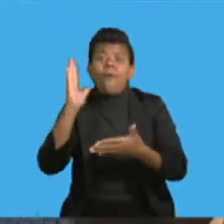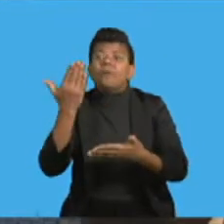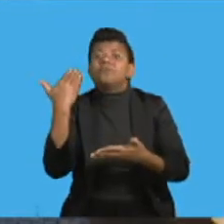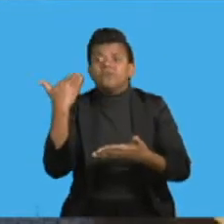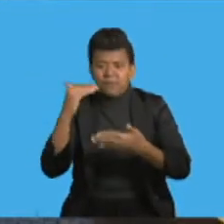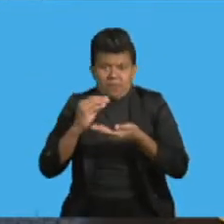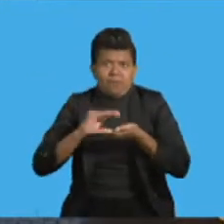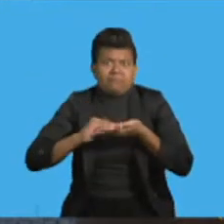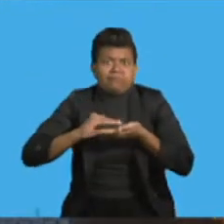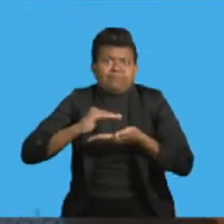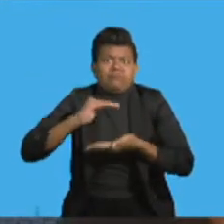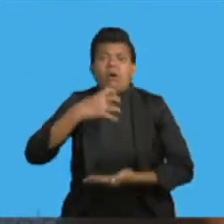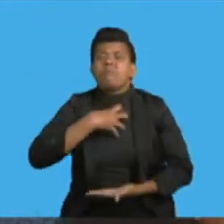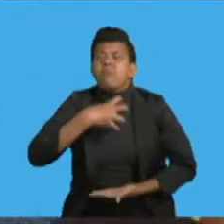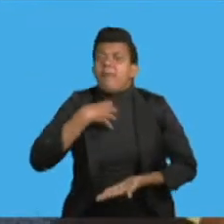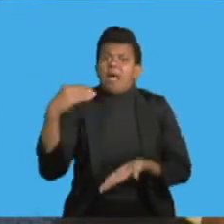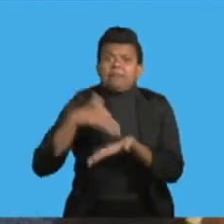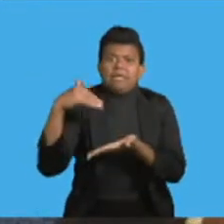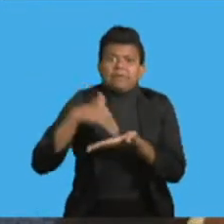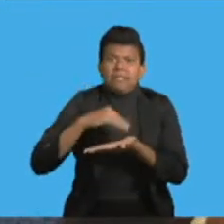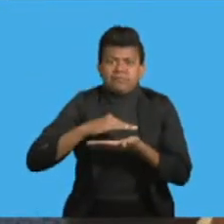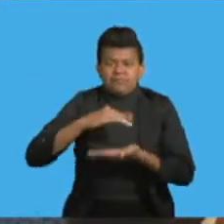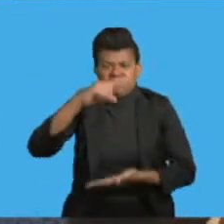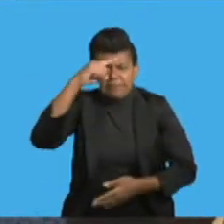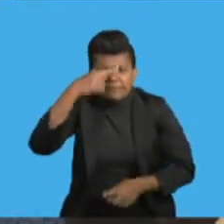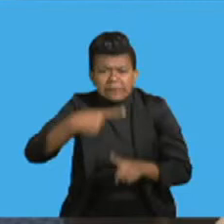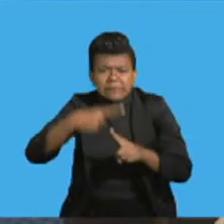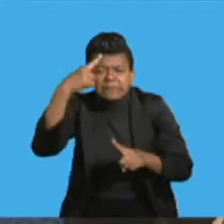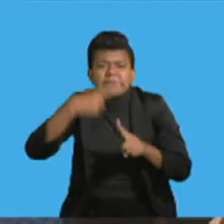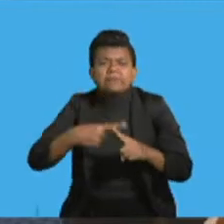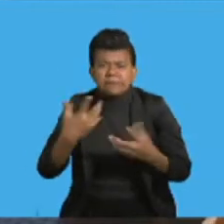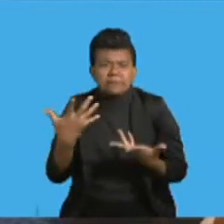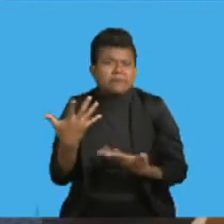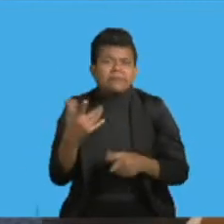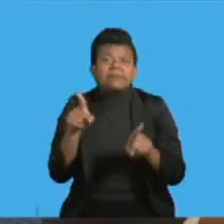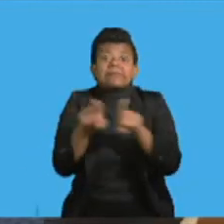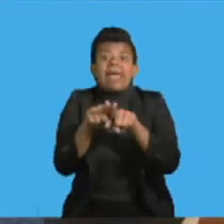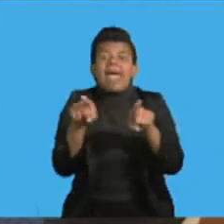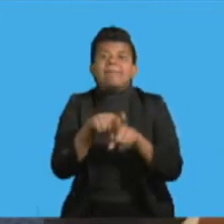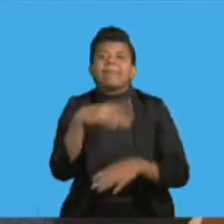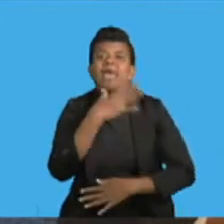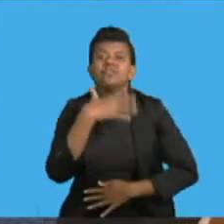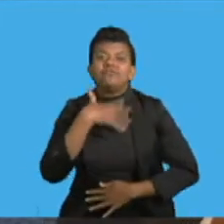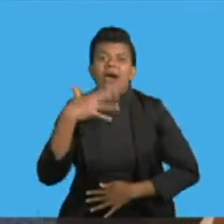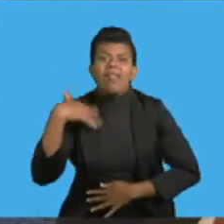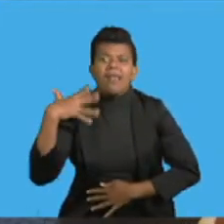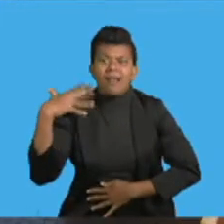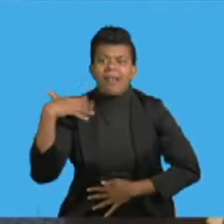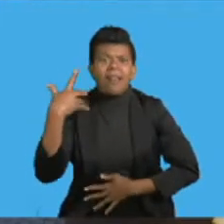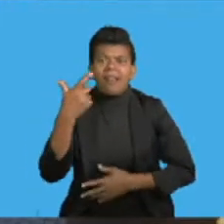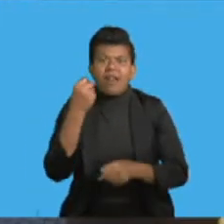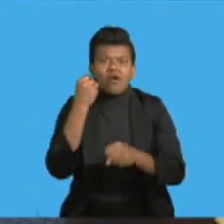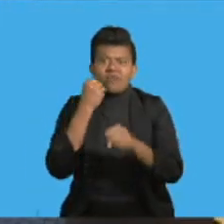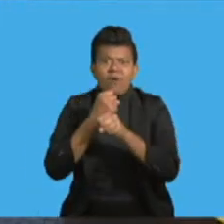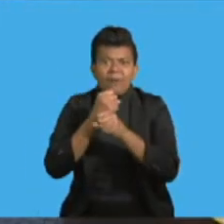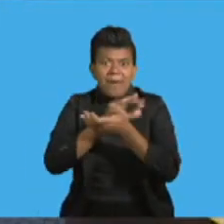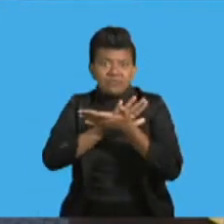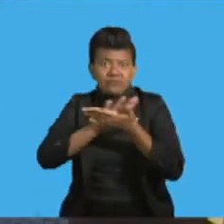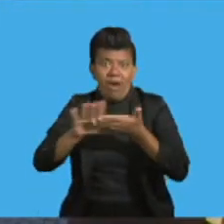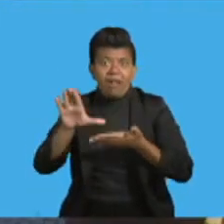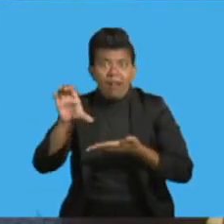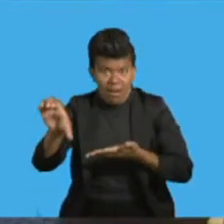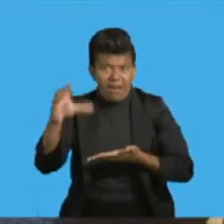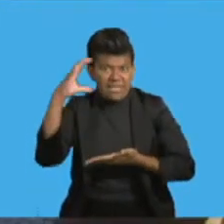1,227. In Israel, up in the Golan Heights, there was 462 reported cases on August last year.